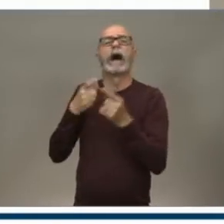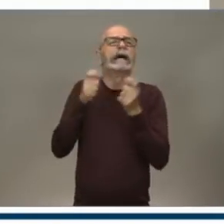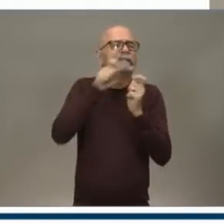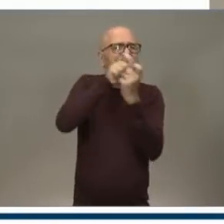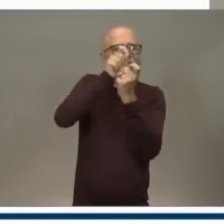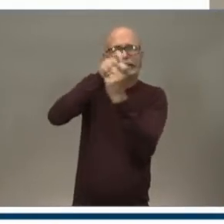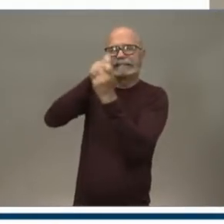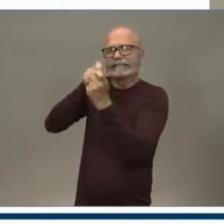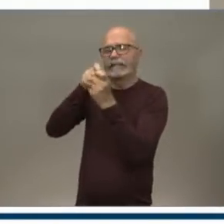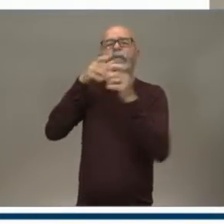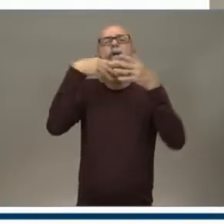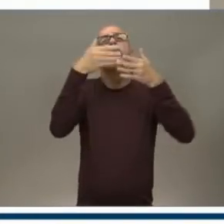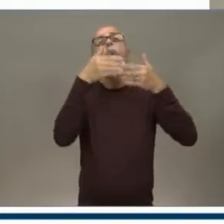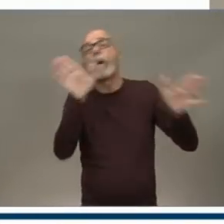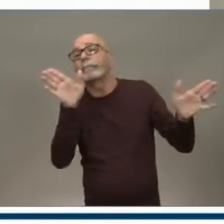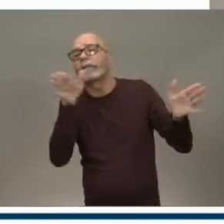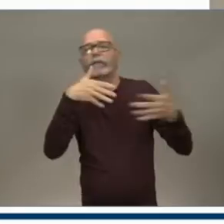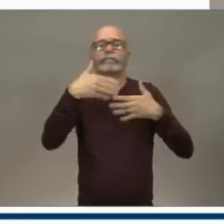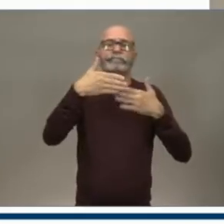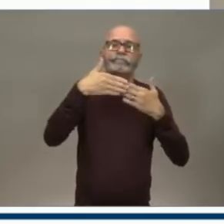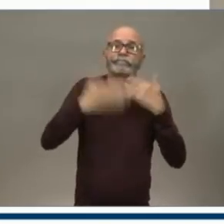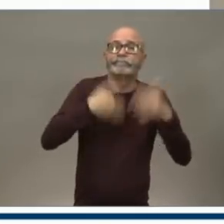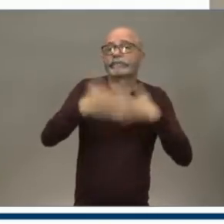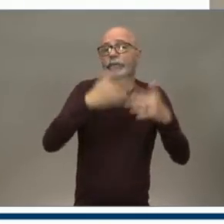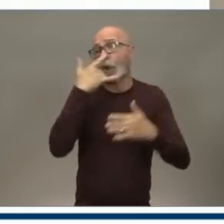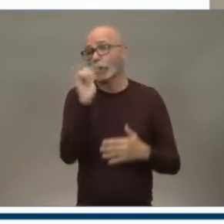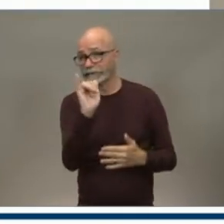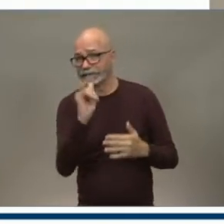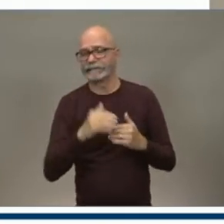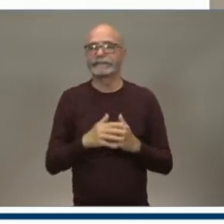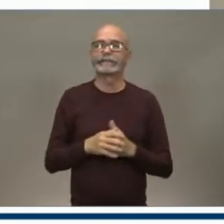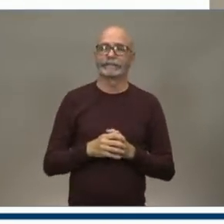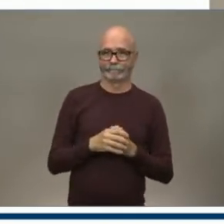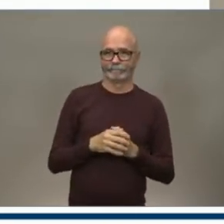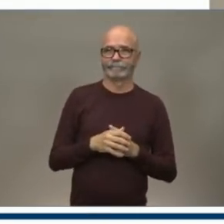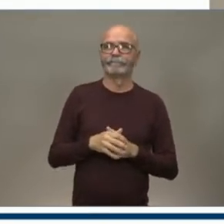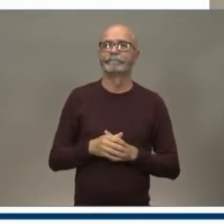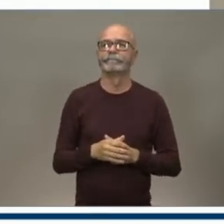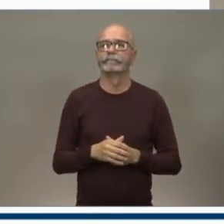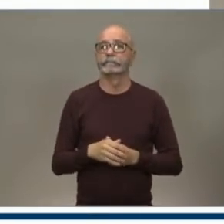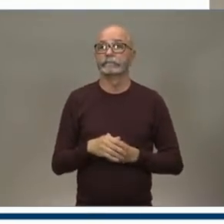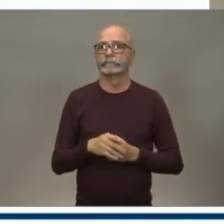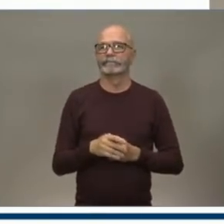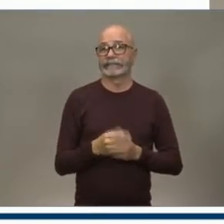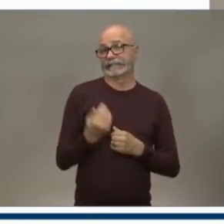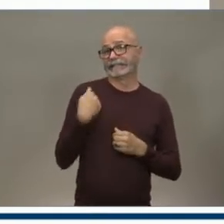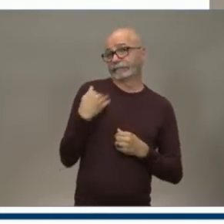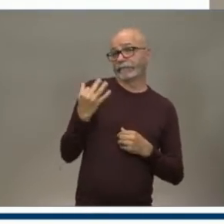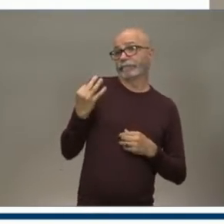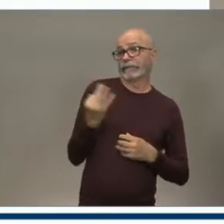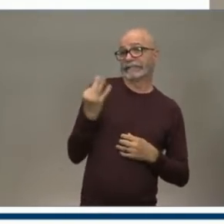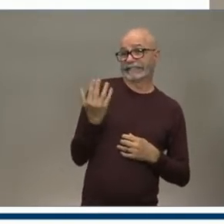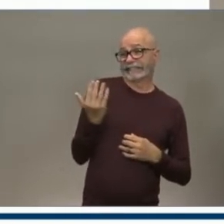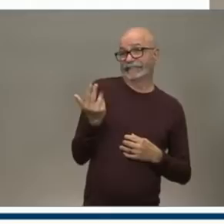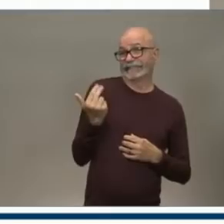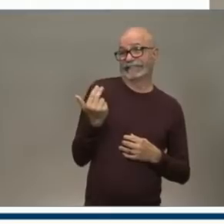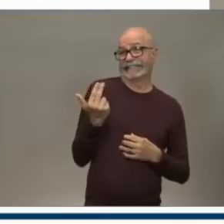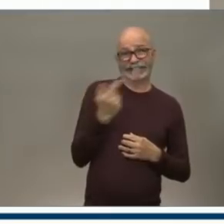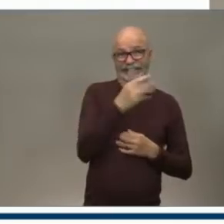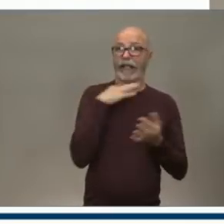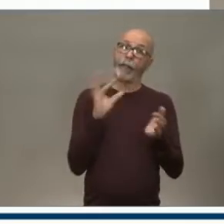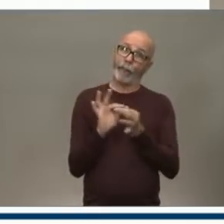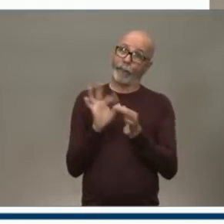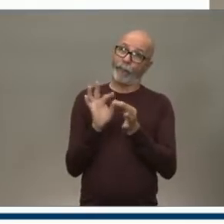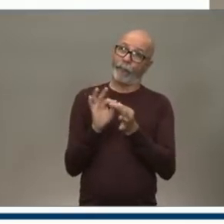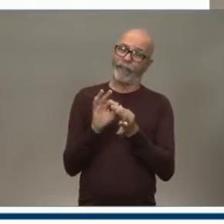the potential roads ahead. We were last in front of you on Friday, November 13th, and since then we've announced